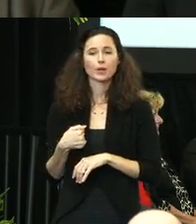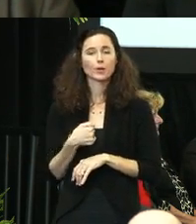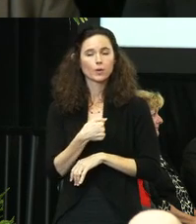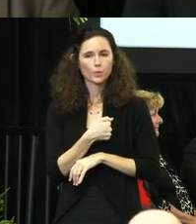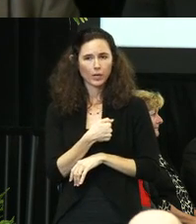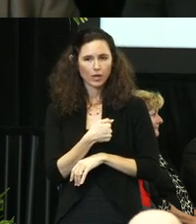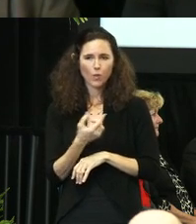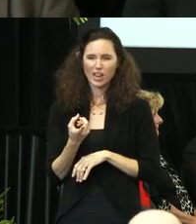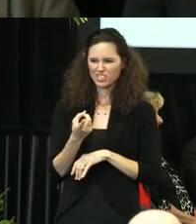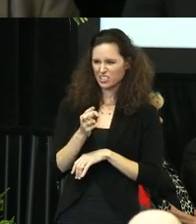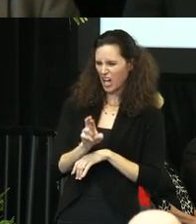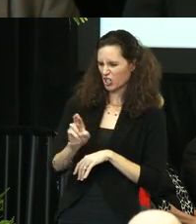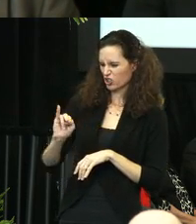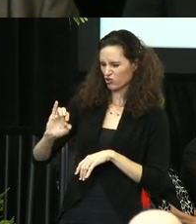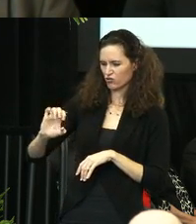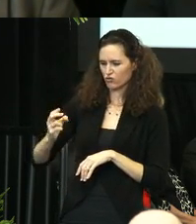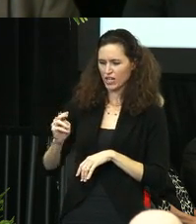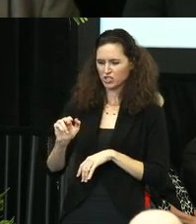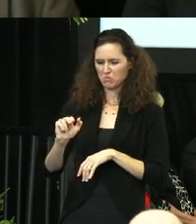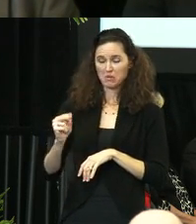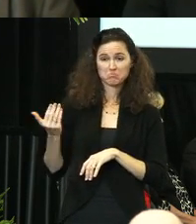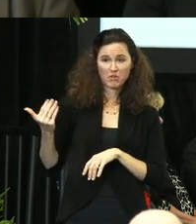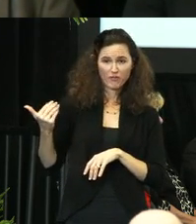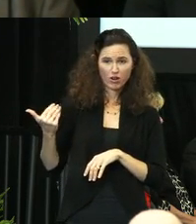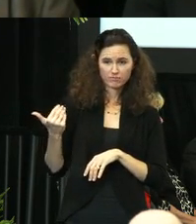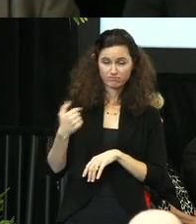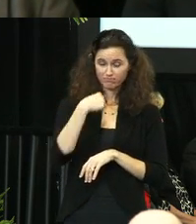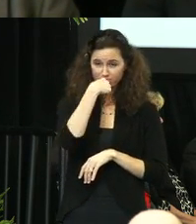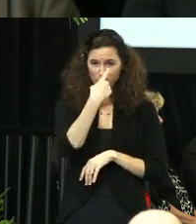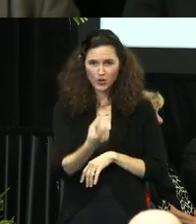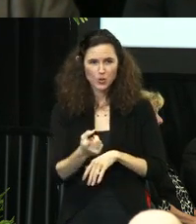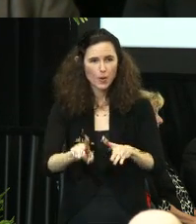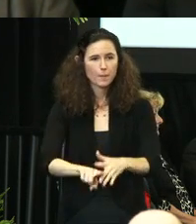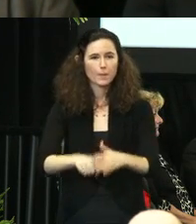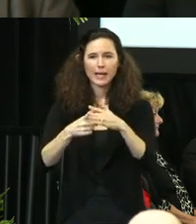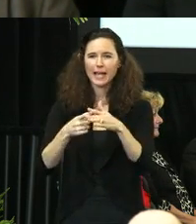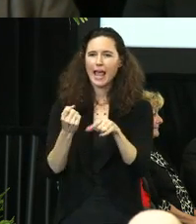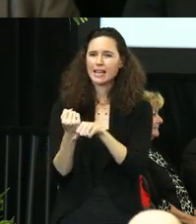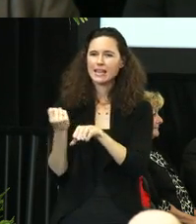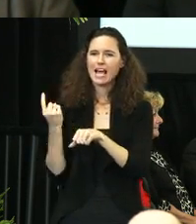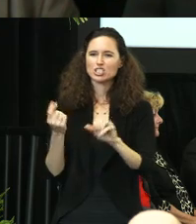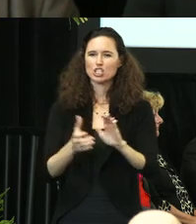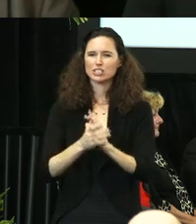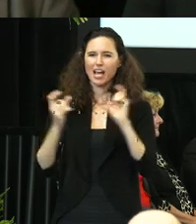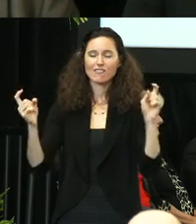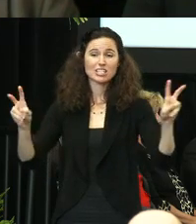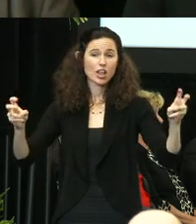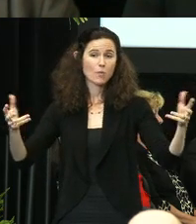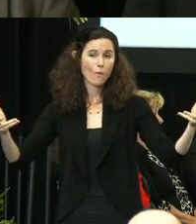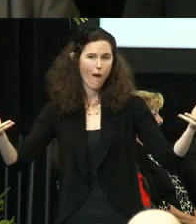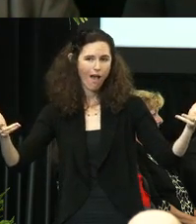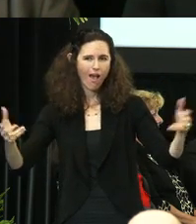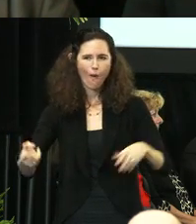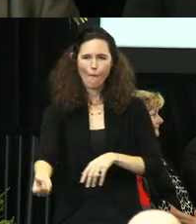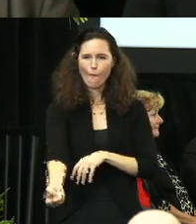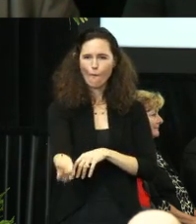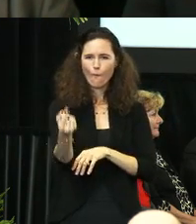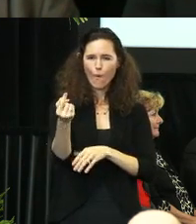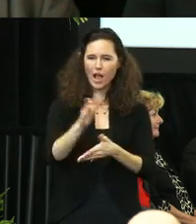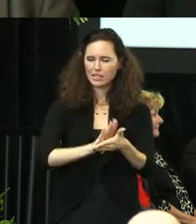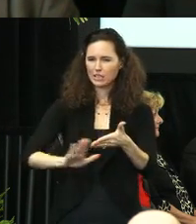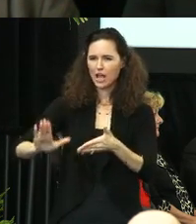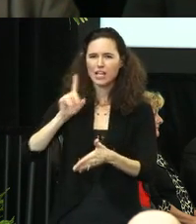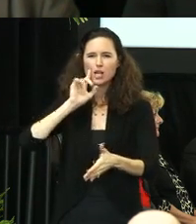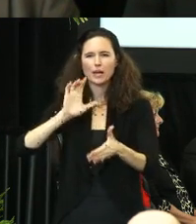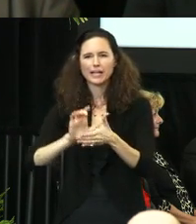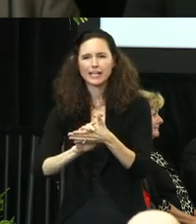As Dr. Richmond shared with you, we began last year's convocation with the theme of one college, and I believe through our